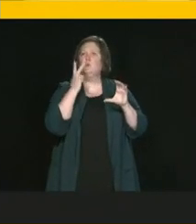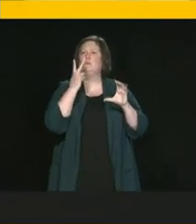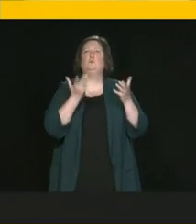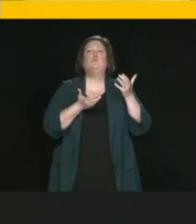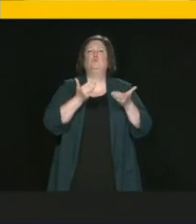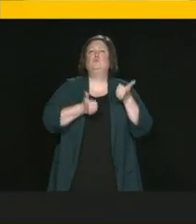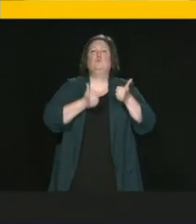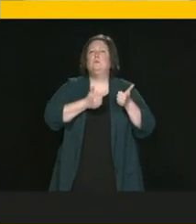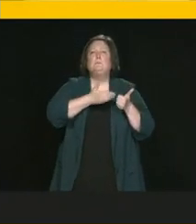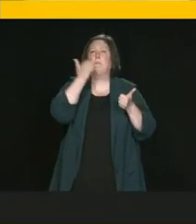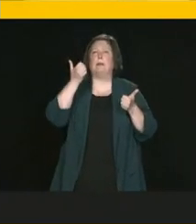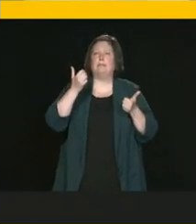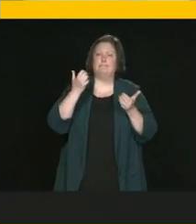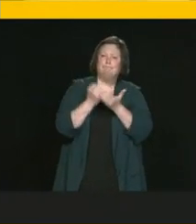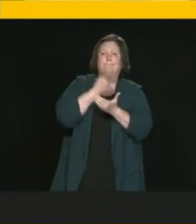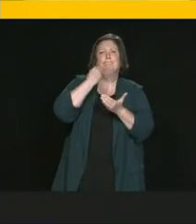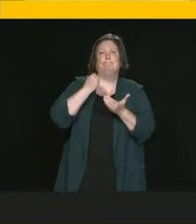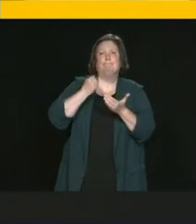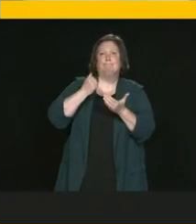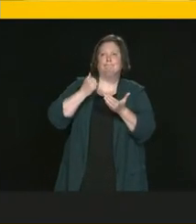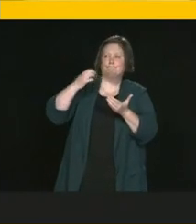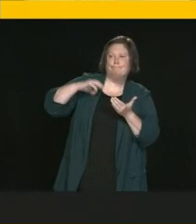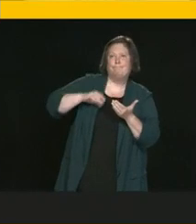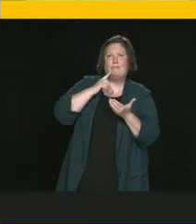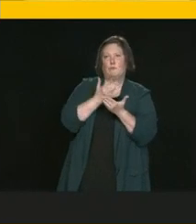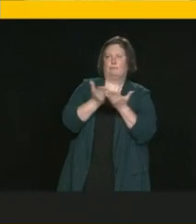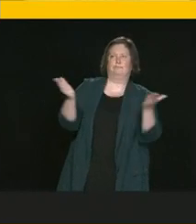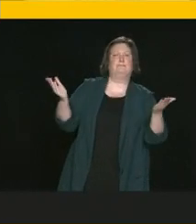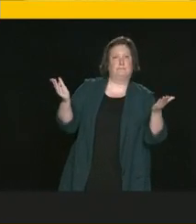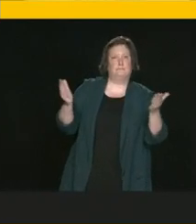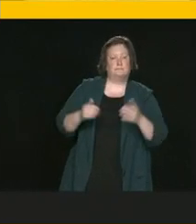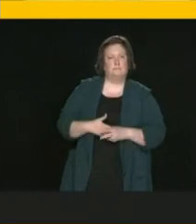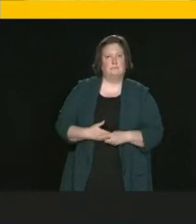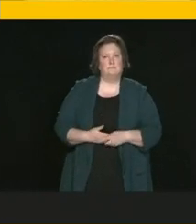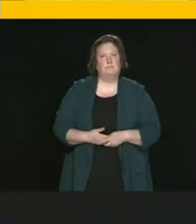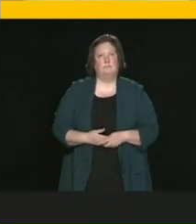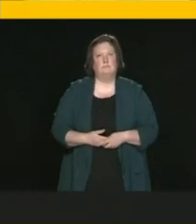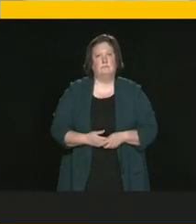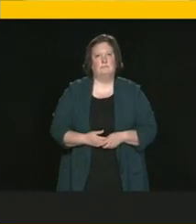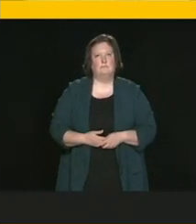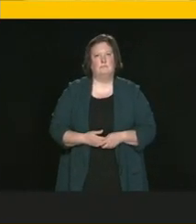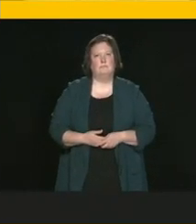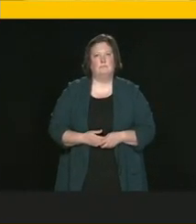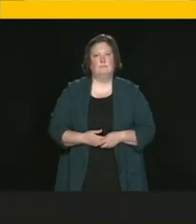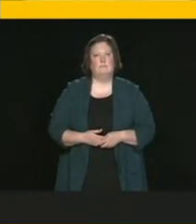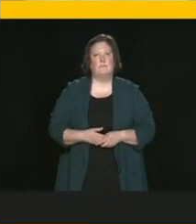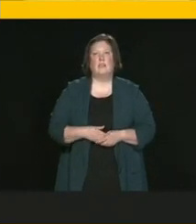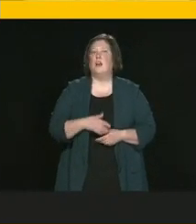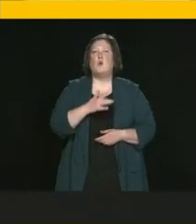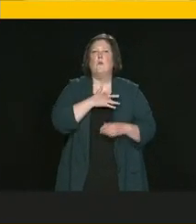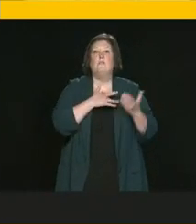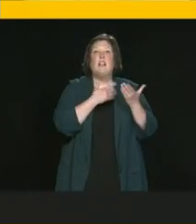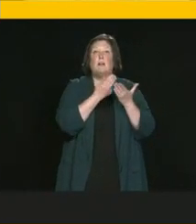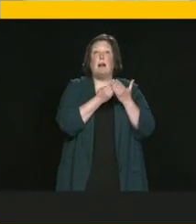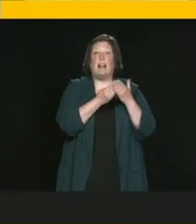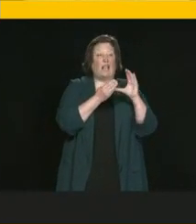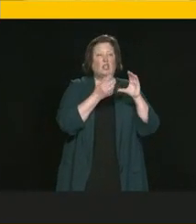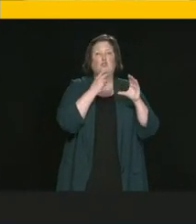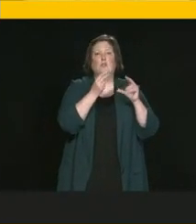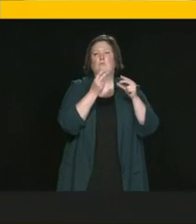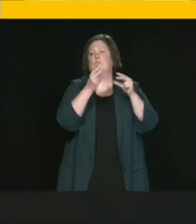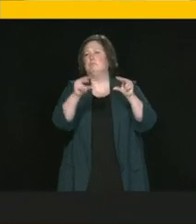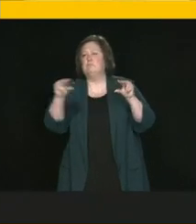Canadians. If we need more investments in some frontline programs, for example, or community